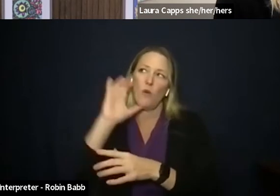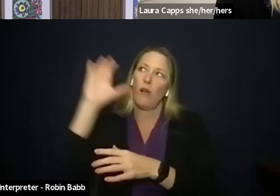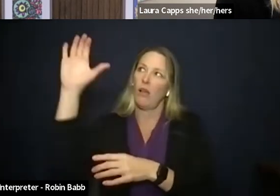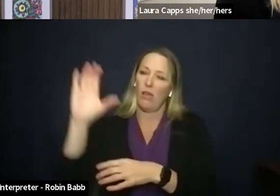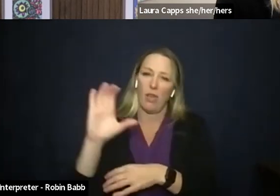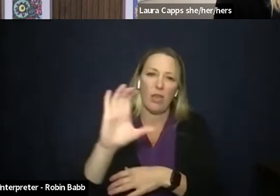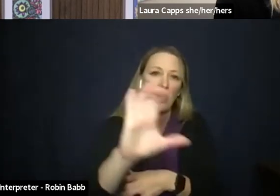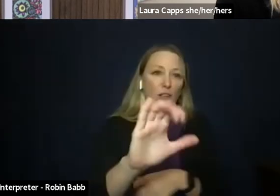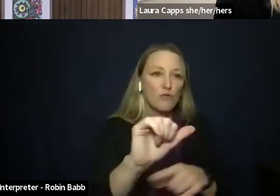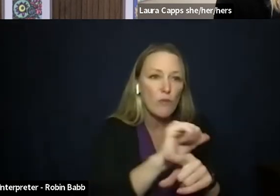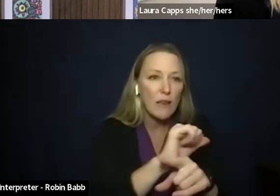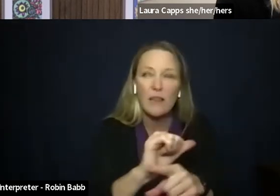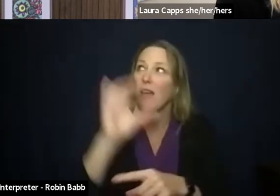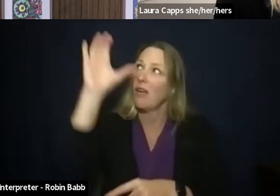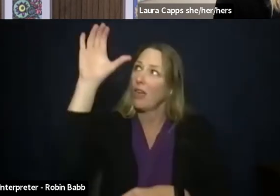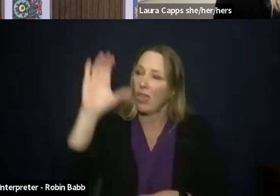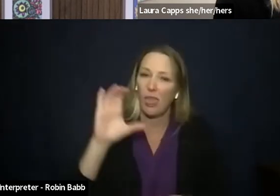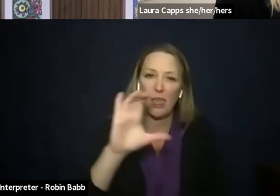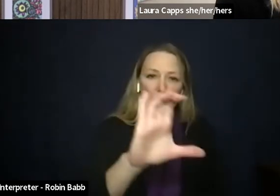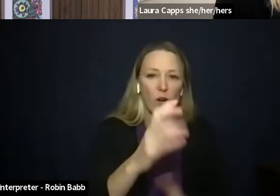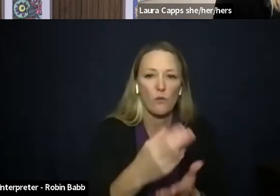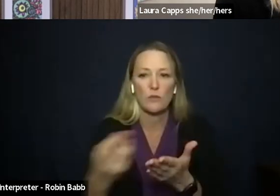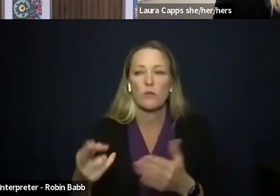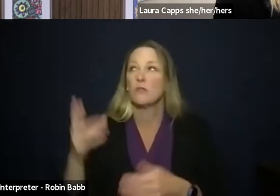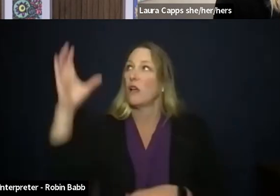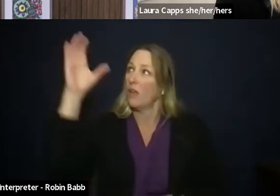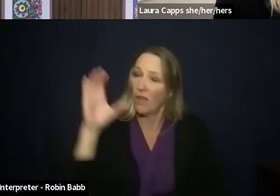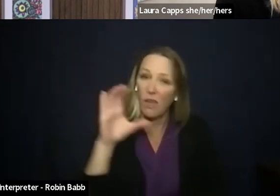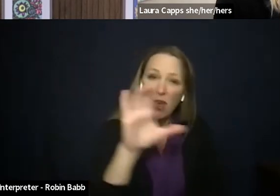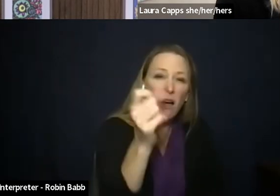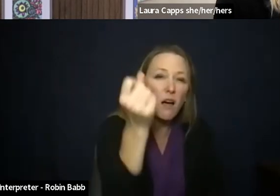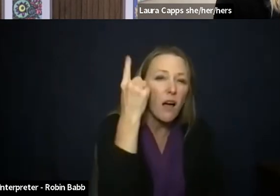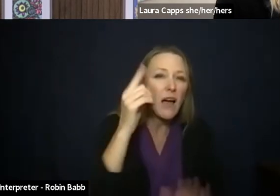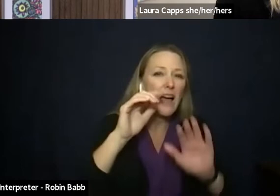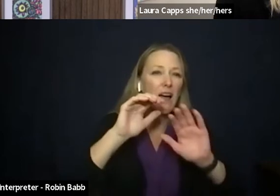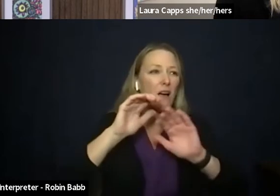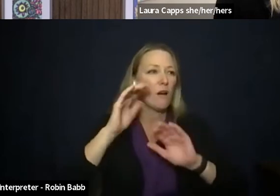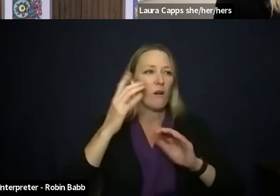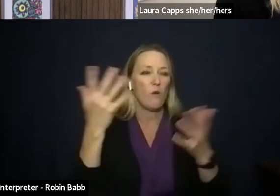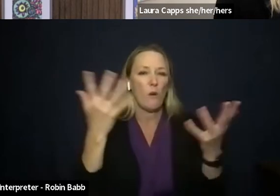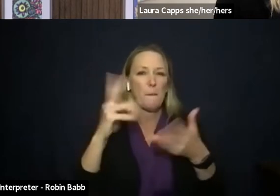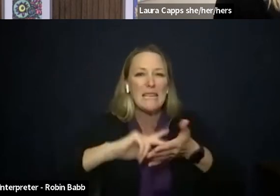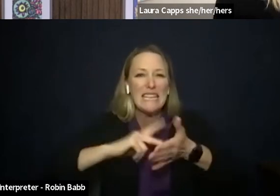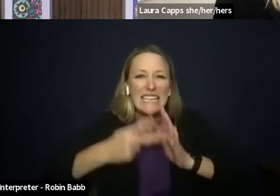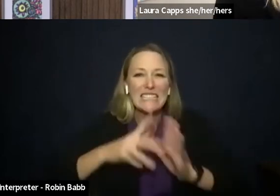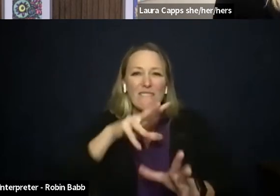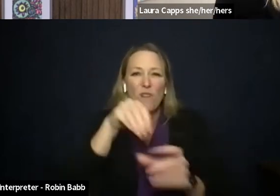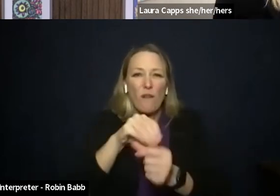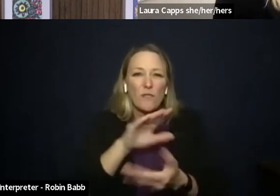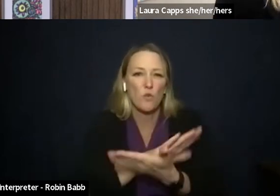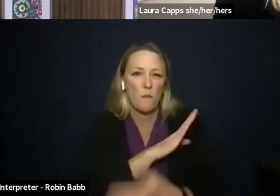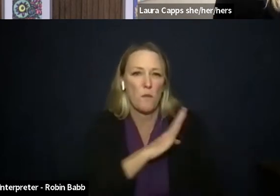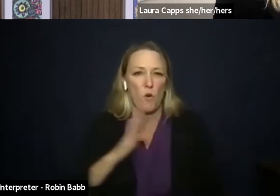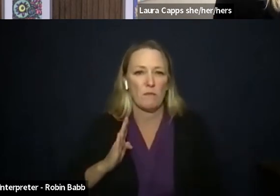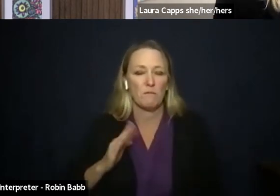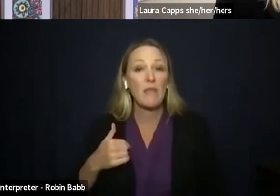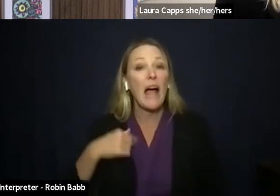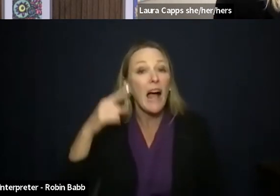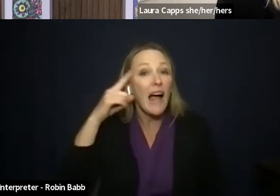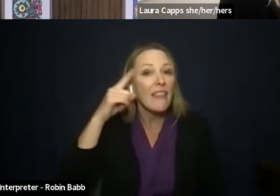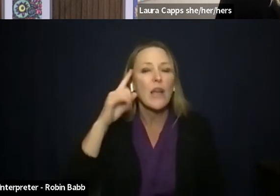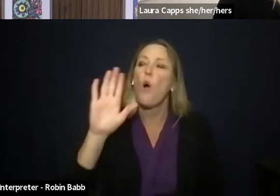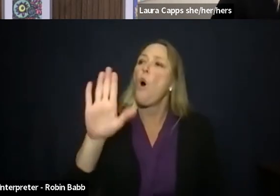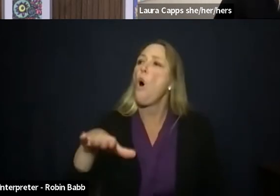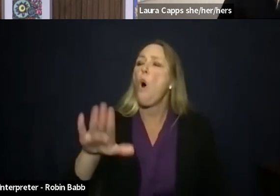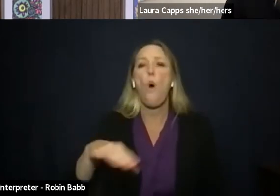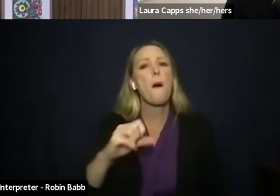the full understanding of what it takes to be on a school board and i don't feel that seven districts is gonna gonna gain